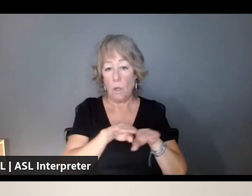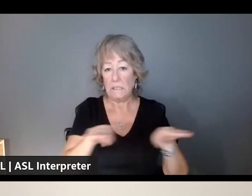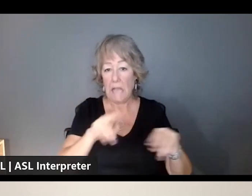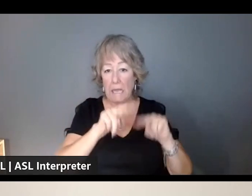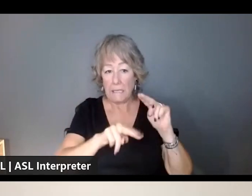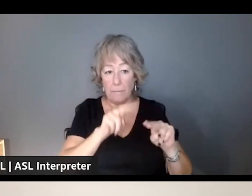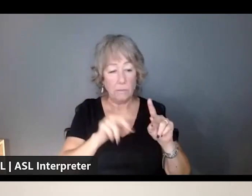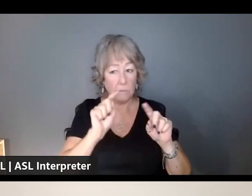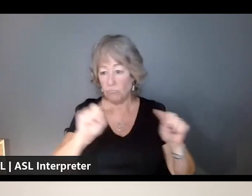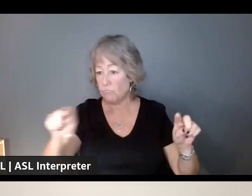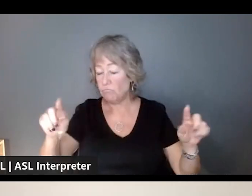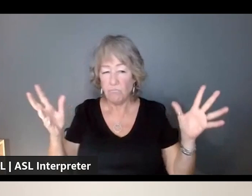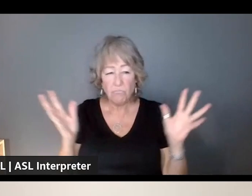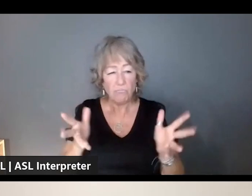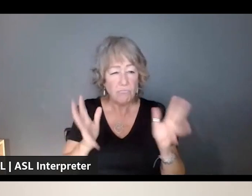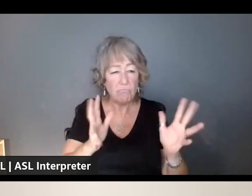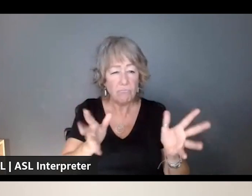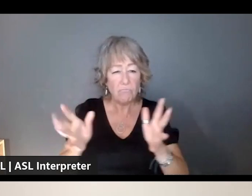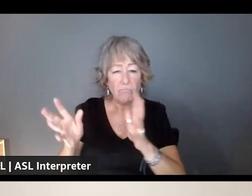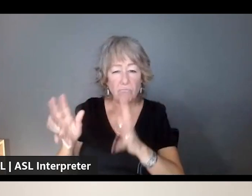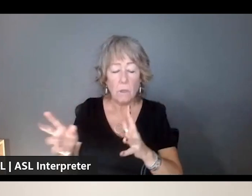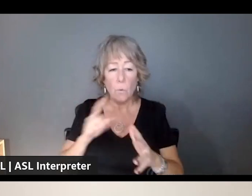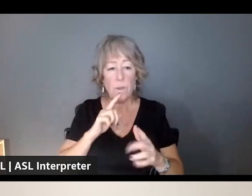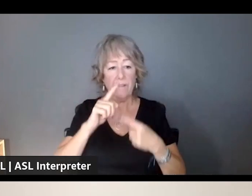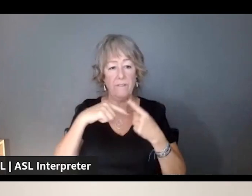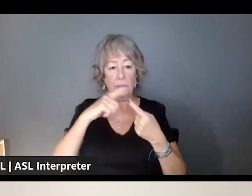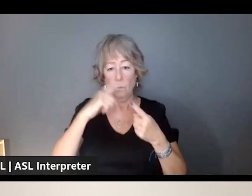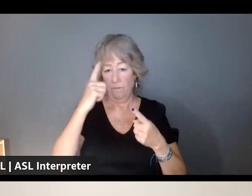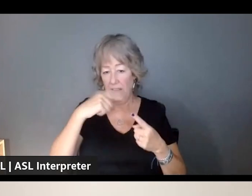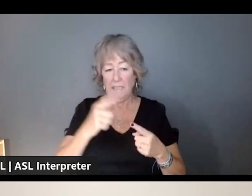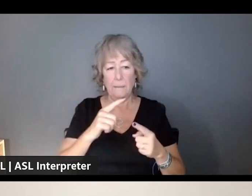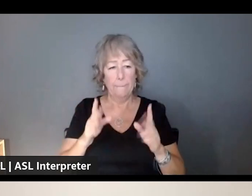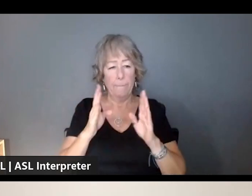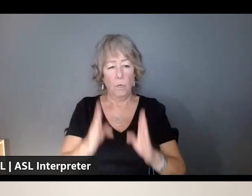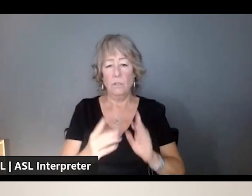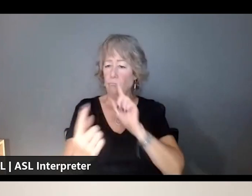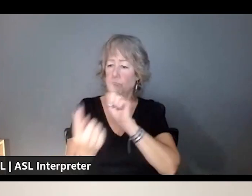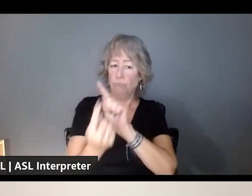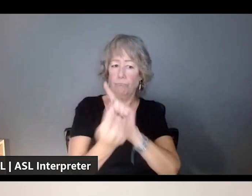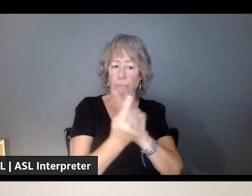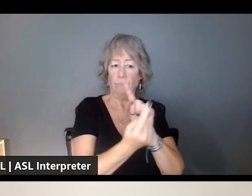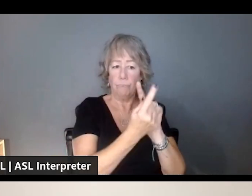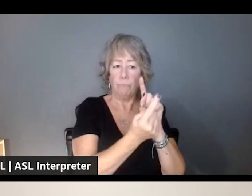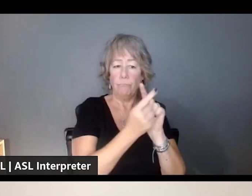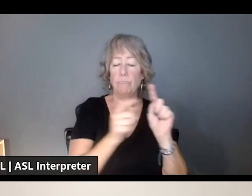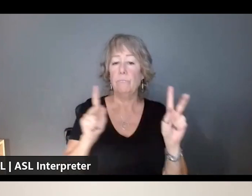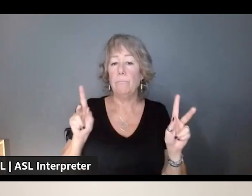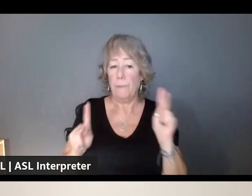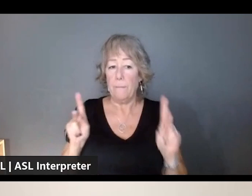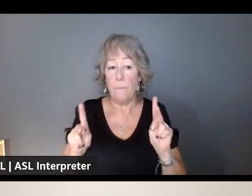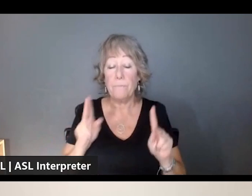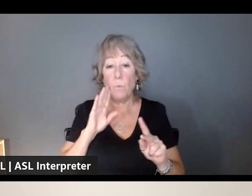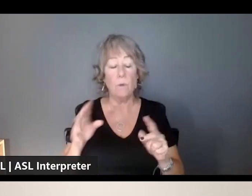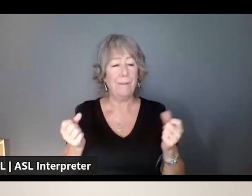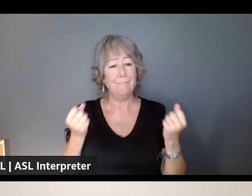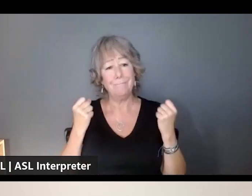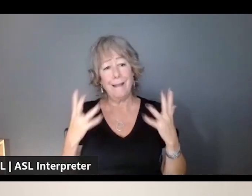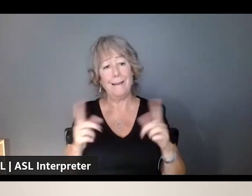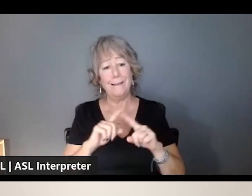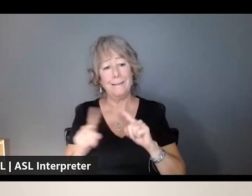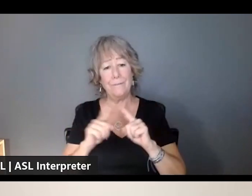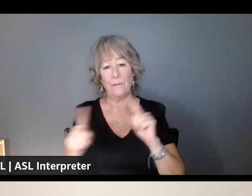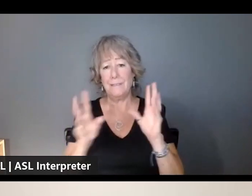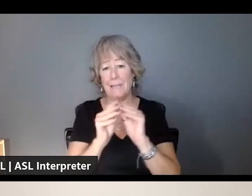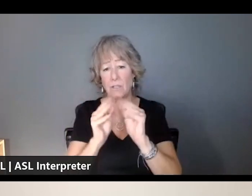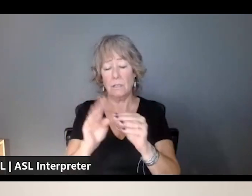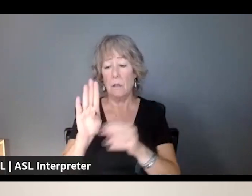time to leverage that face-to-face, in-person experience. I think there's going to be a ton of sessions on Amazon Bedrock,